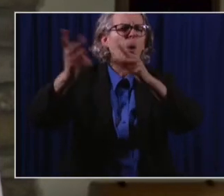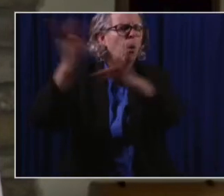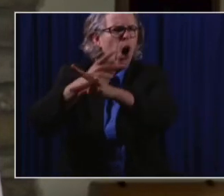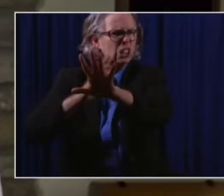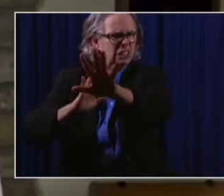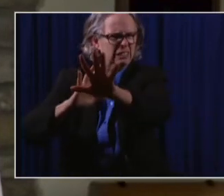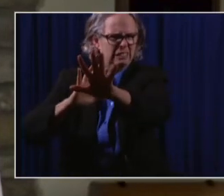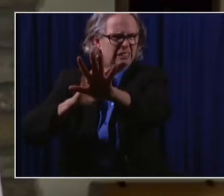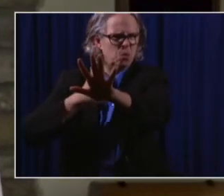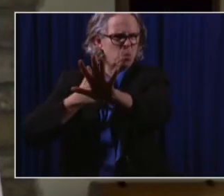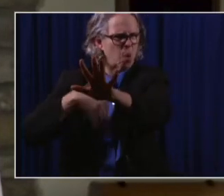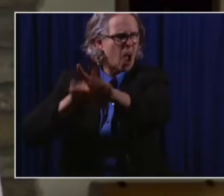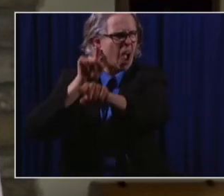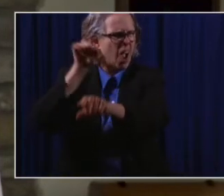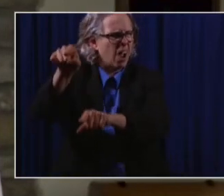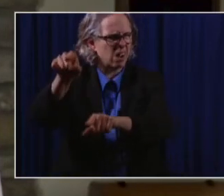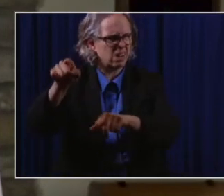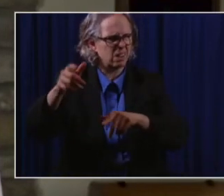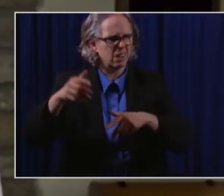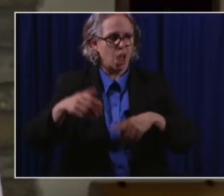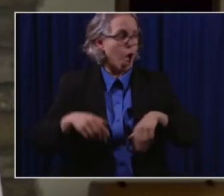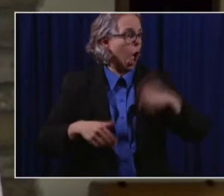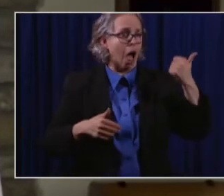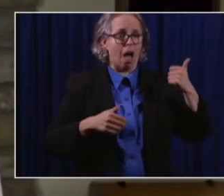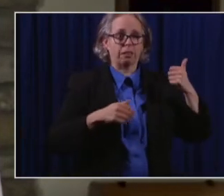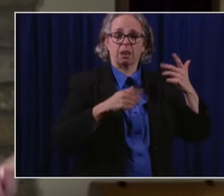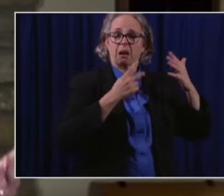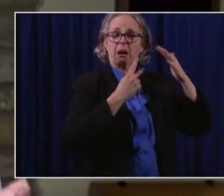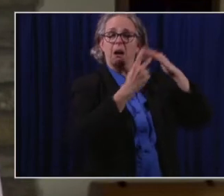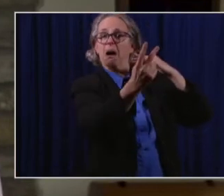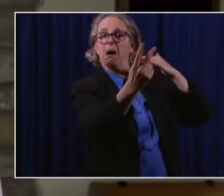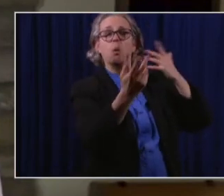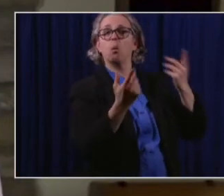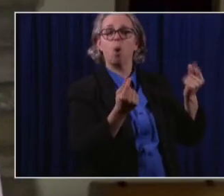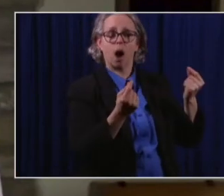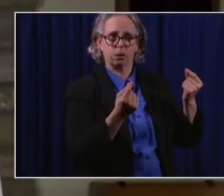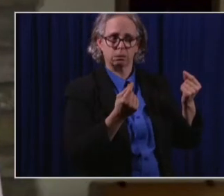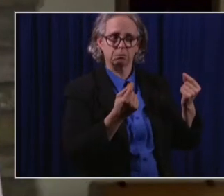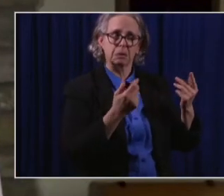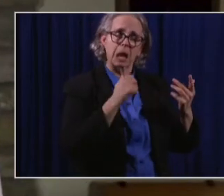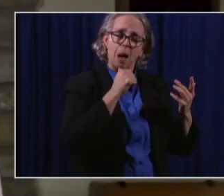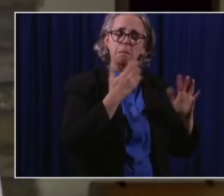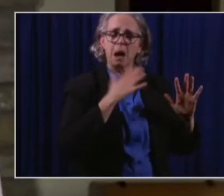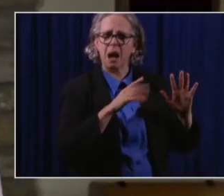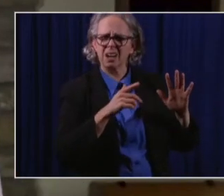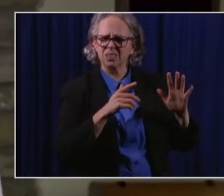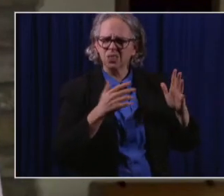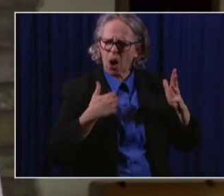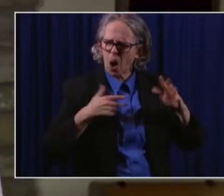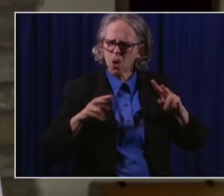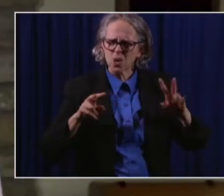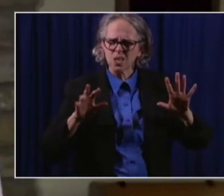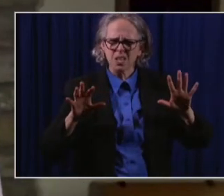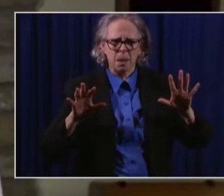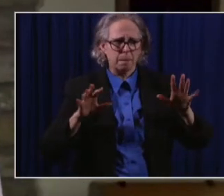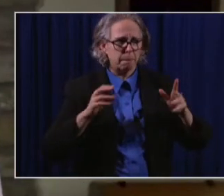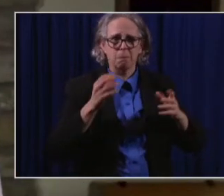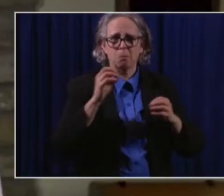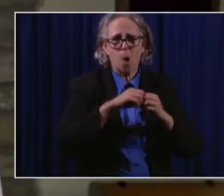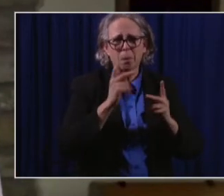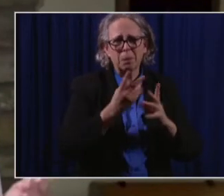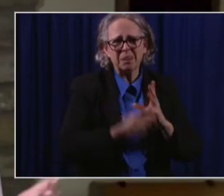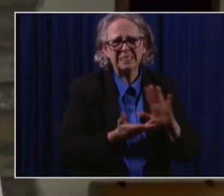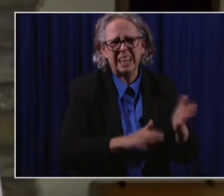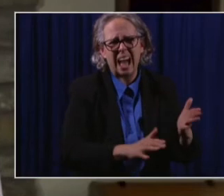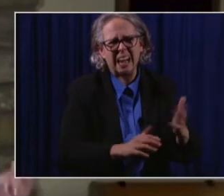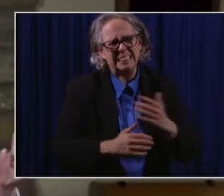that are still bad. And that is, you know, we get a lot more people who die. I mean, my goal, and